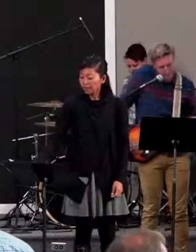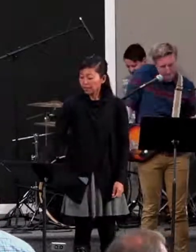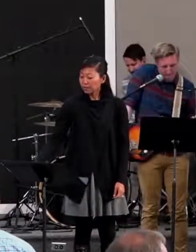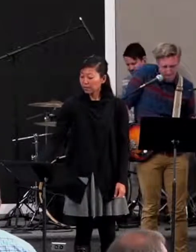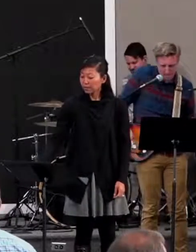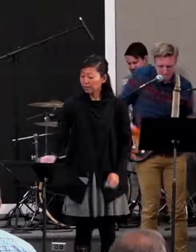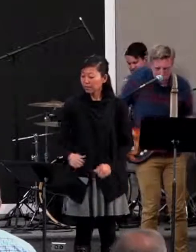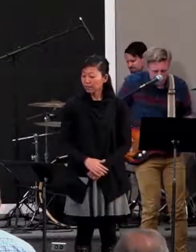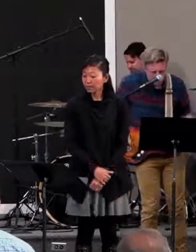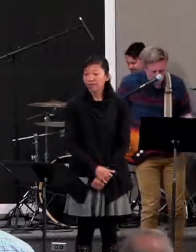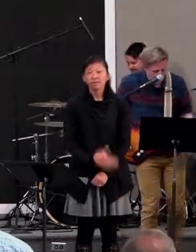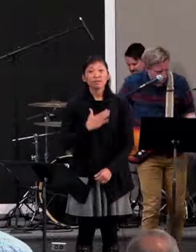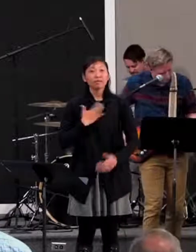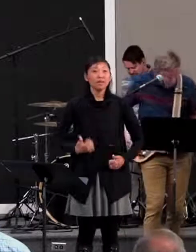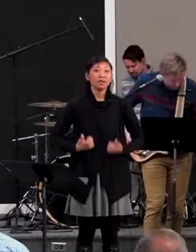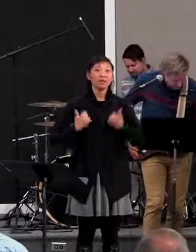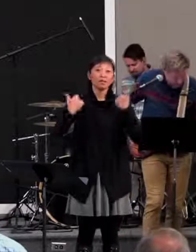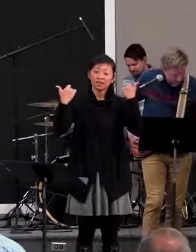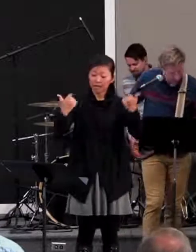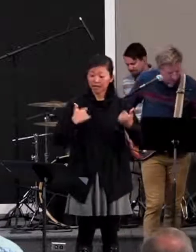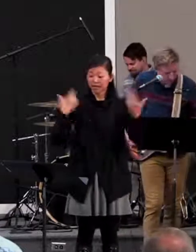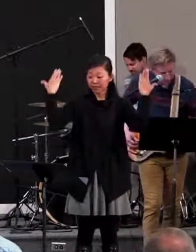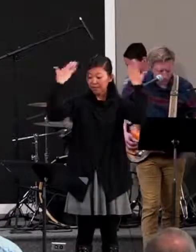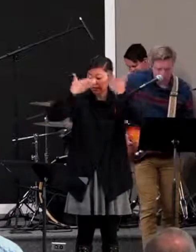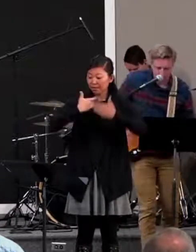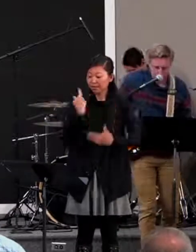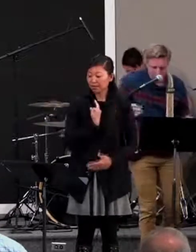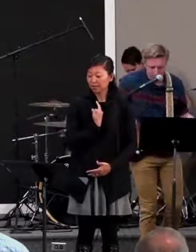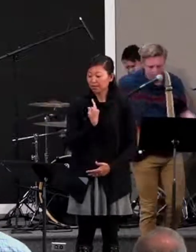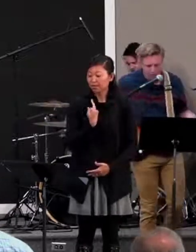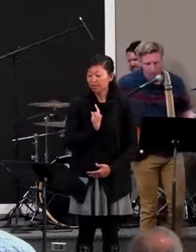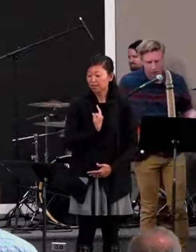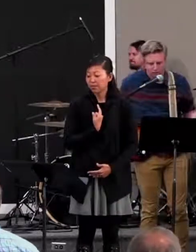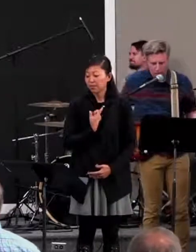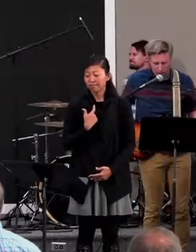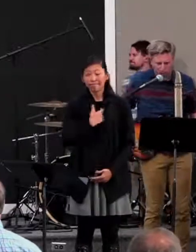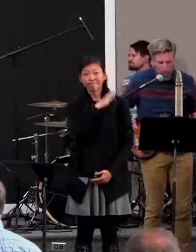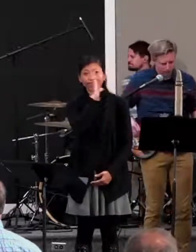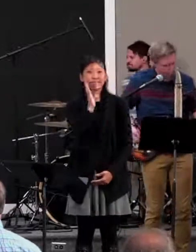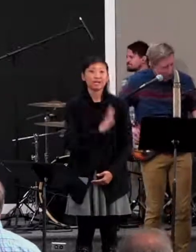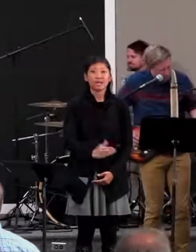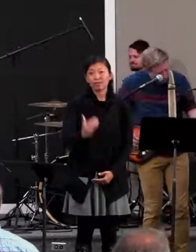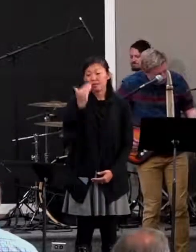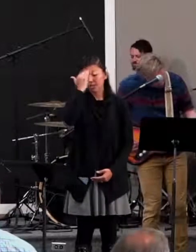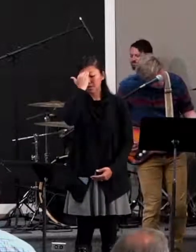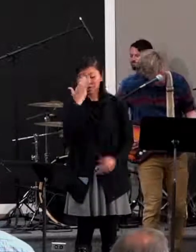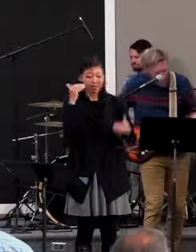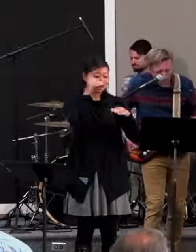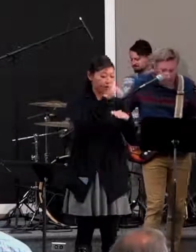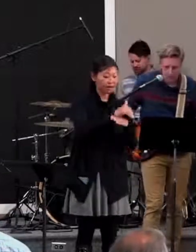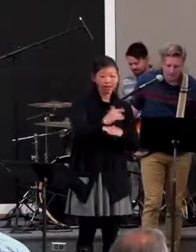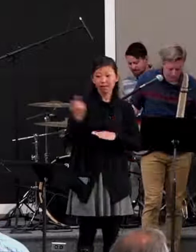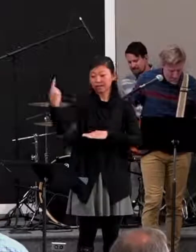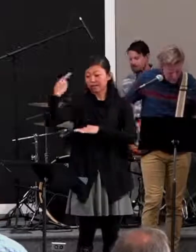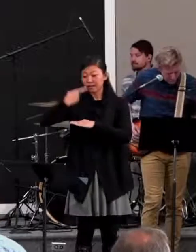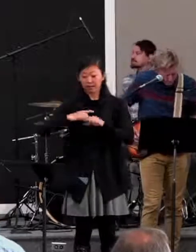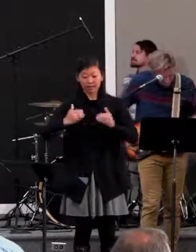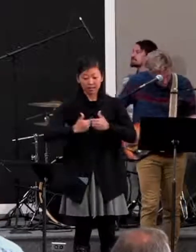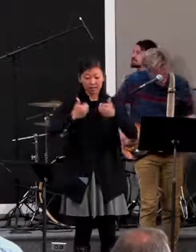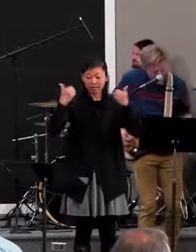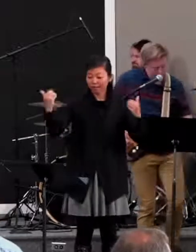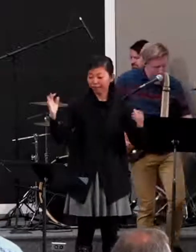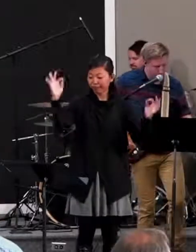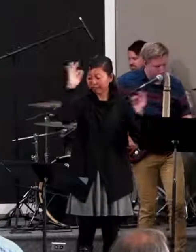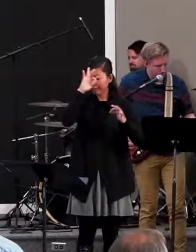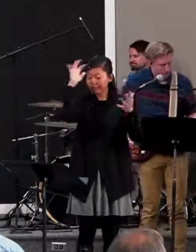alone. I was in darkness all of my life. I never knew the day from the night. The Spirit